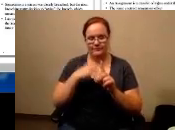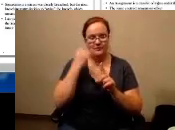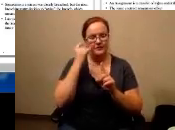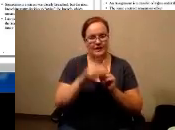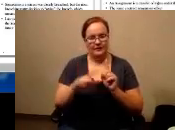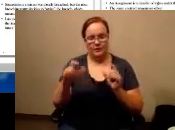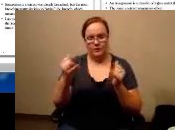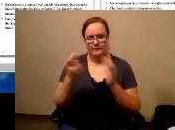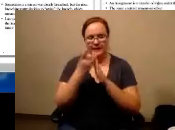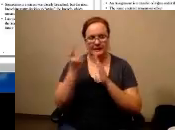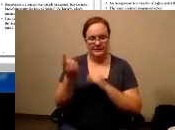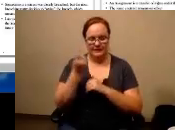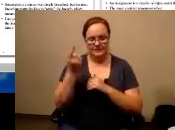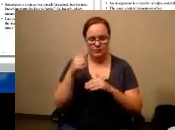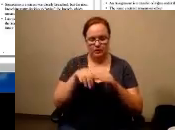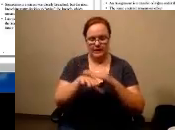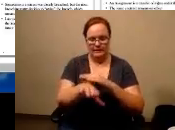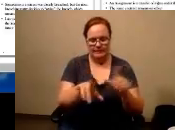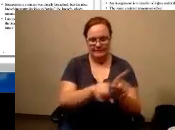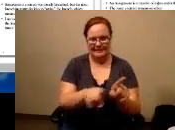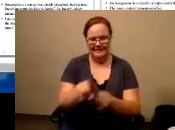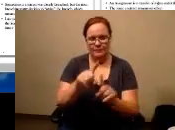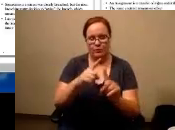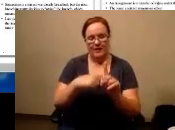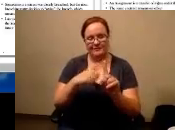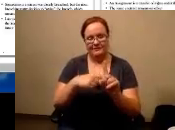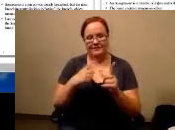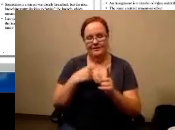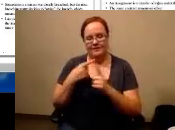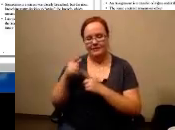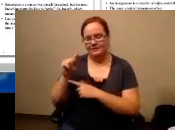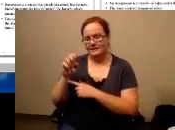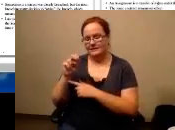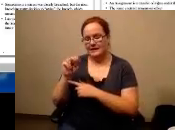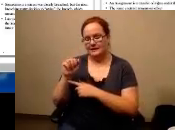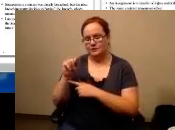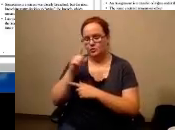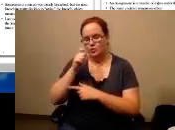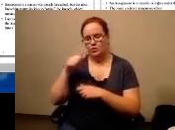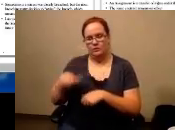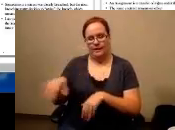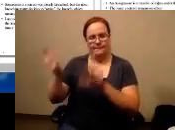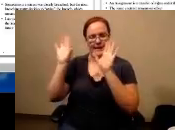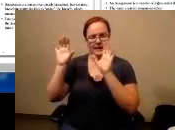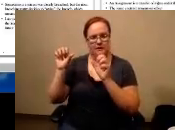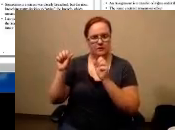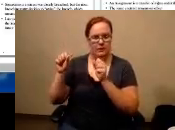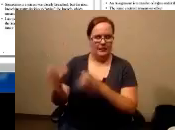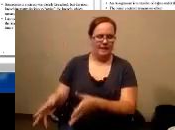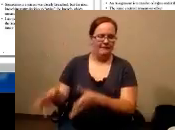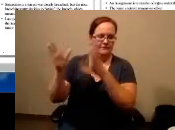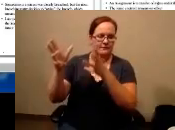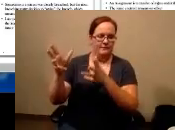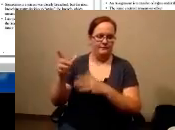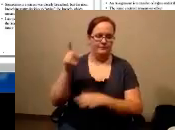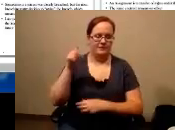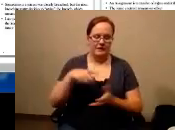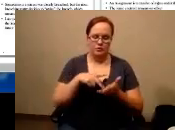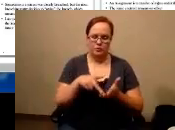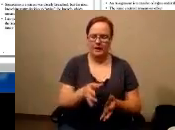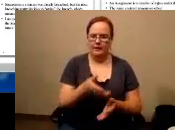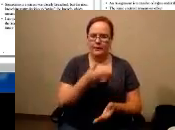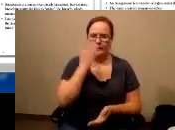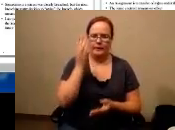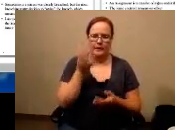somebody immediately at the same rent, the tenant that abandoned or left will have to pay very, very